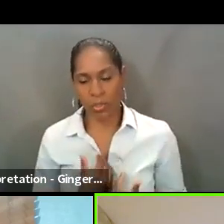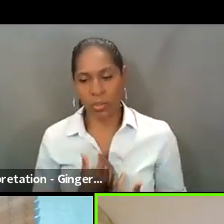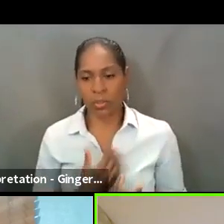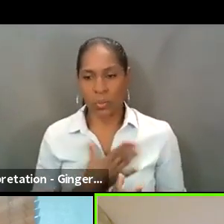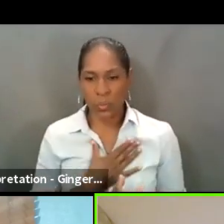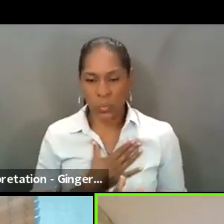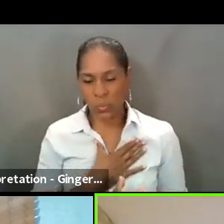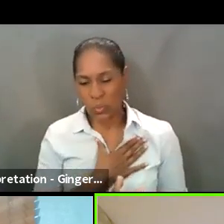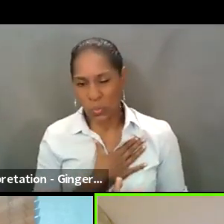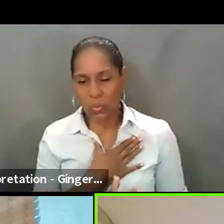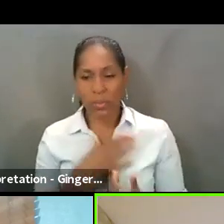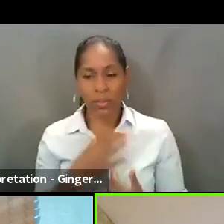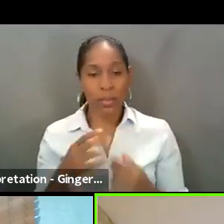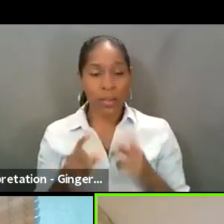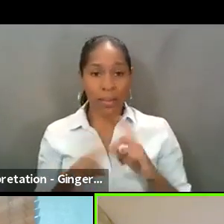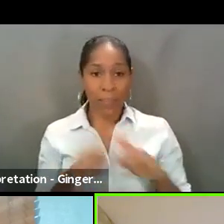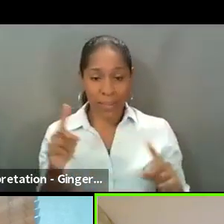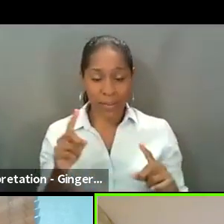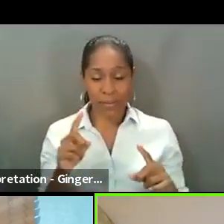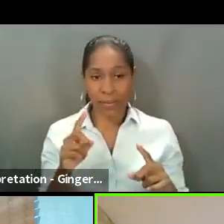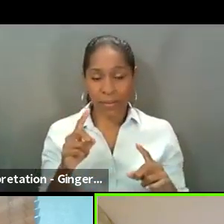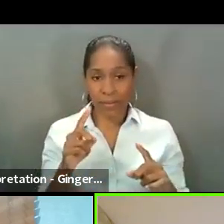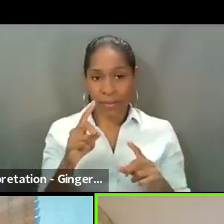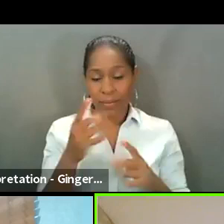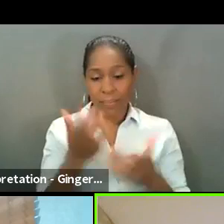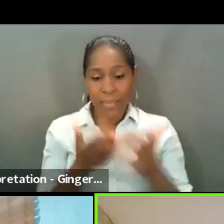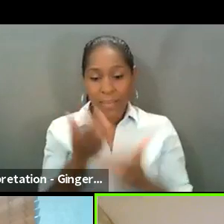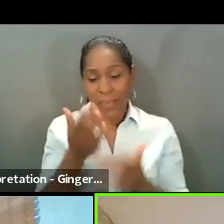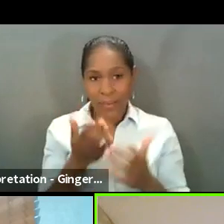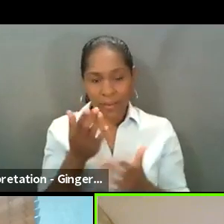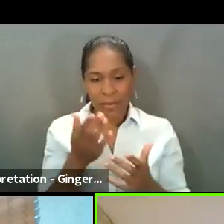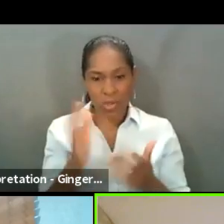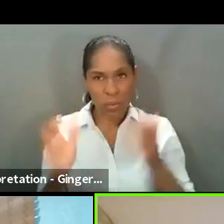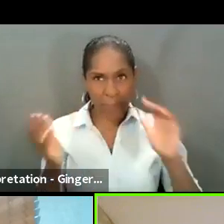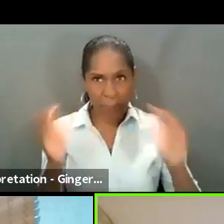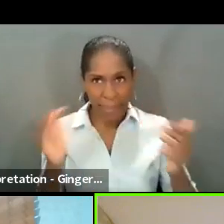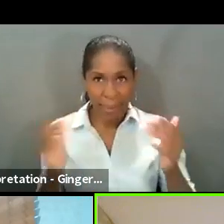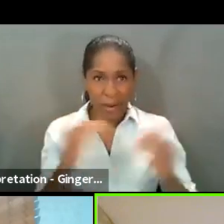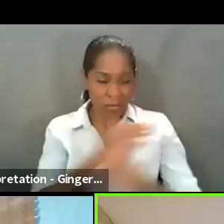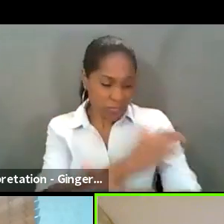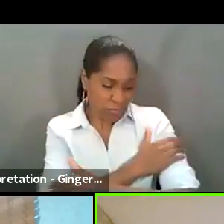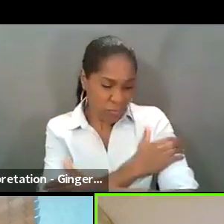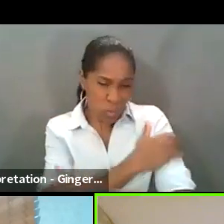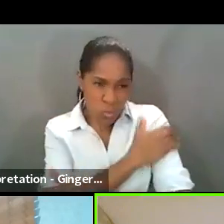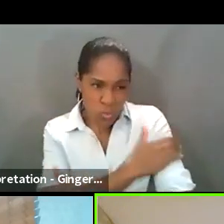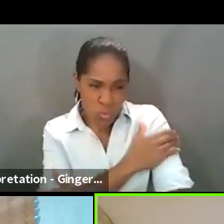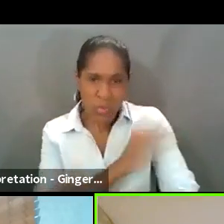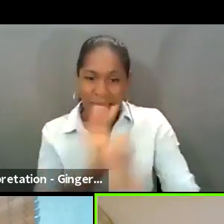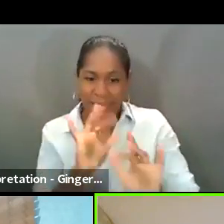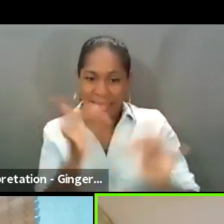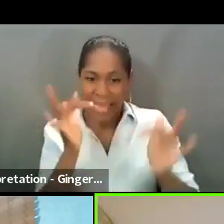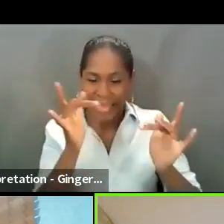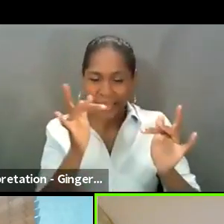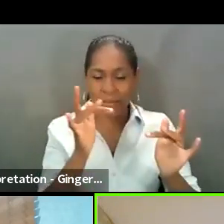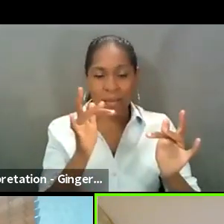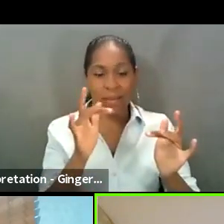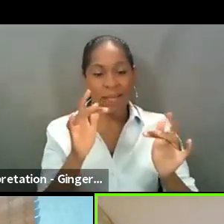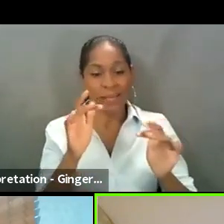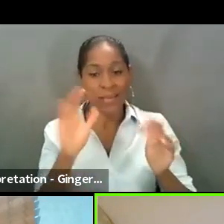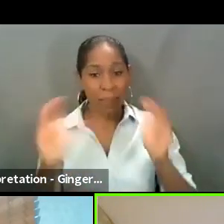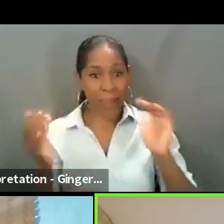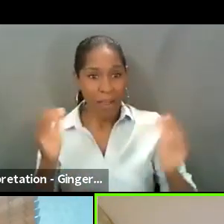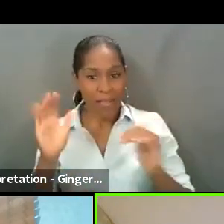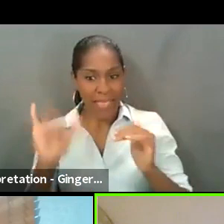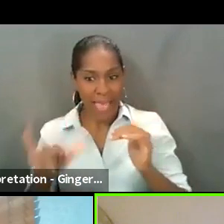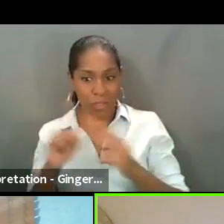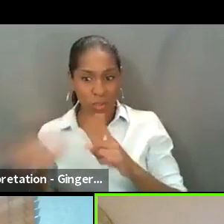alternative, in terms of possibly being exposed or transmitting COVID infection, also has truly detrimental effects